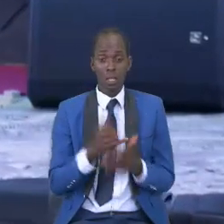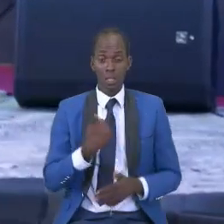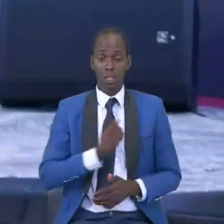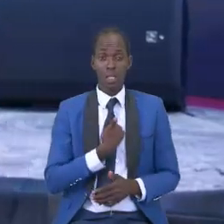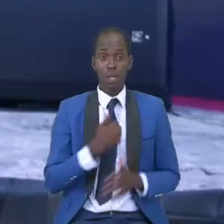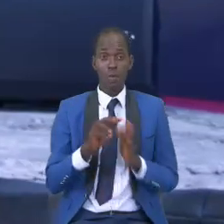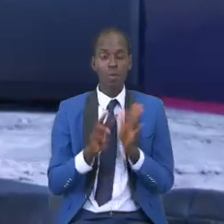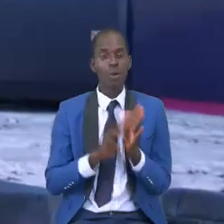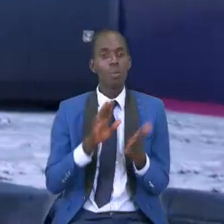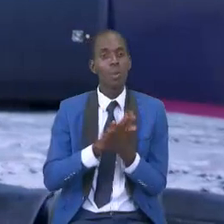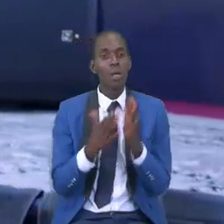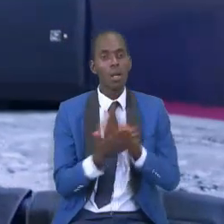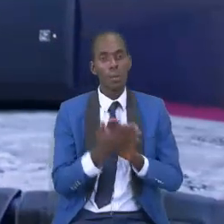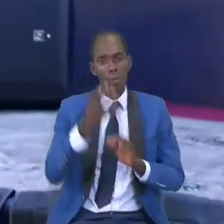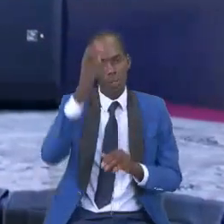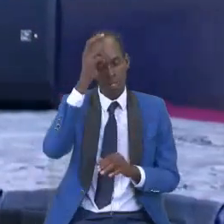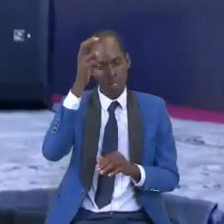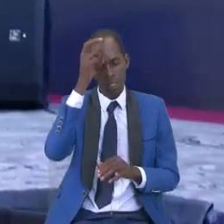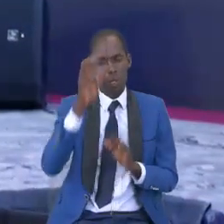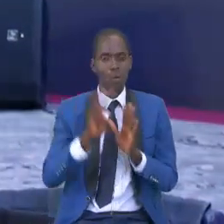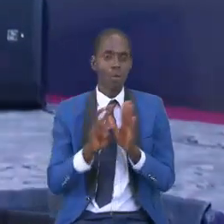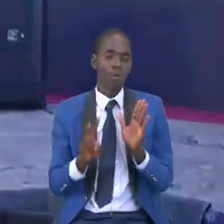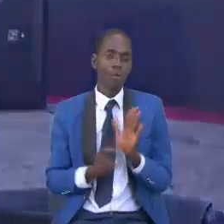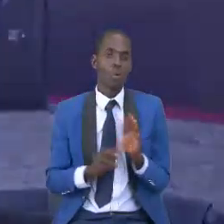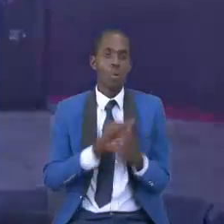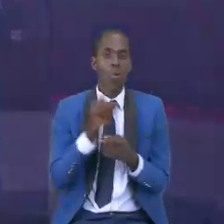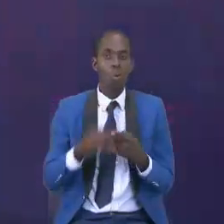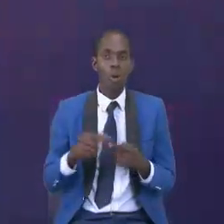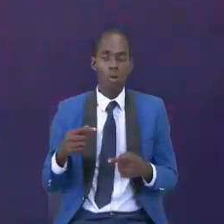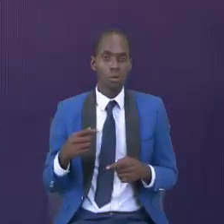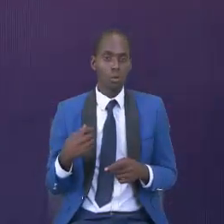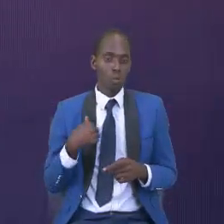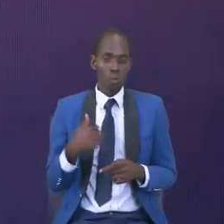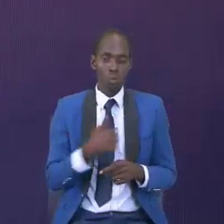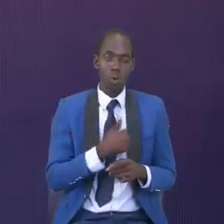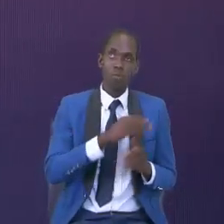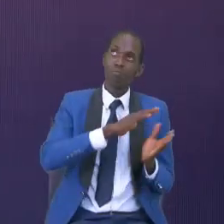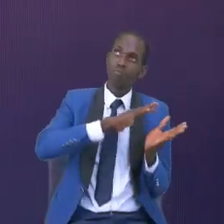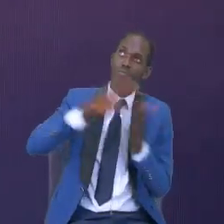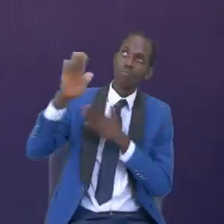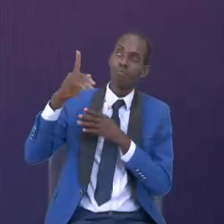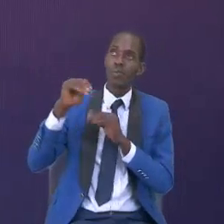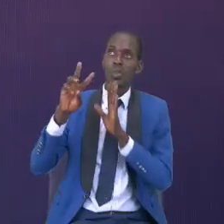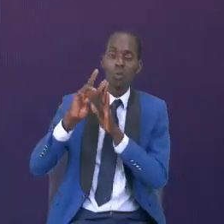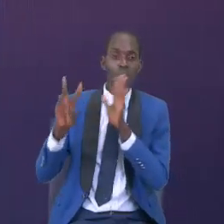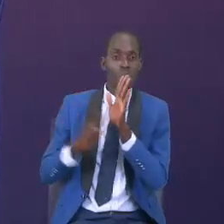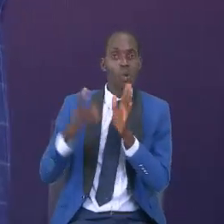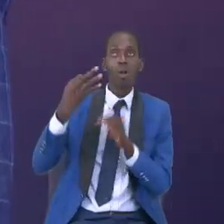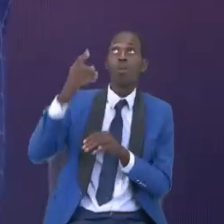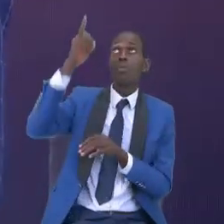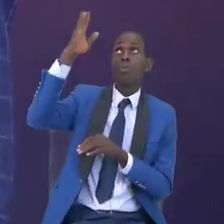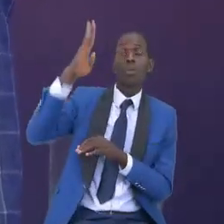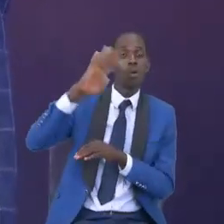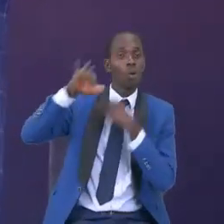becomes Satan's will. When we forsake the will of God, God Almighty,